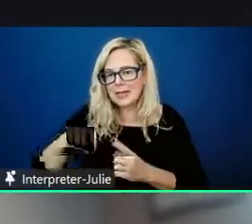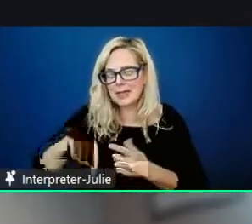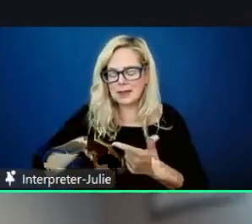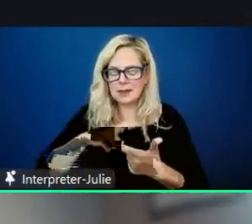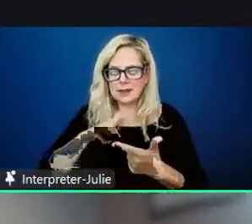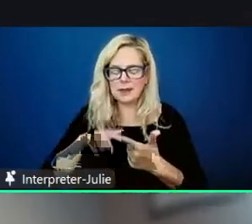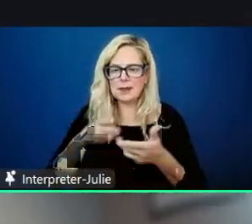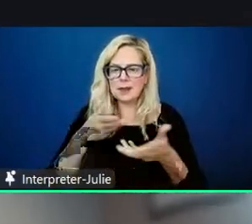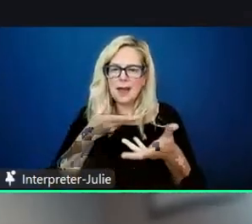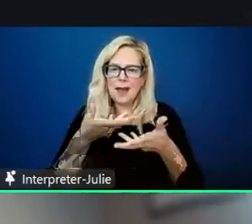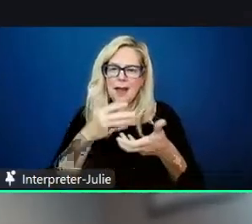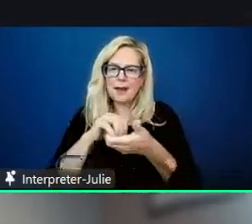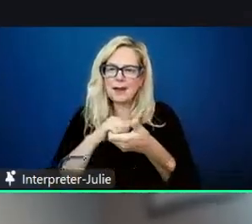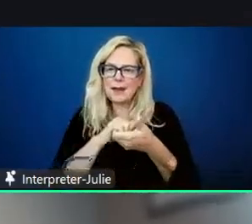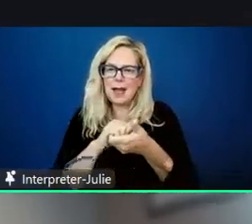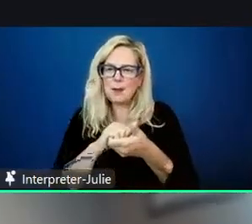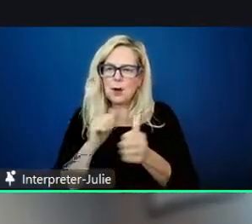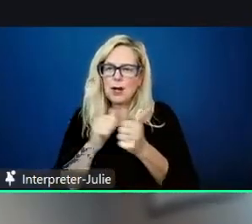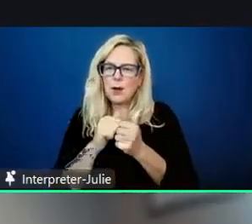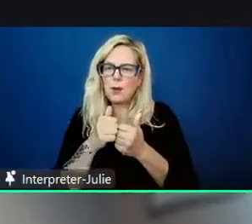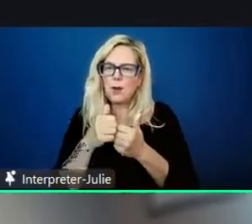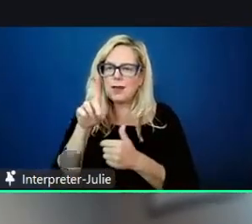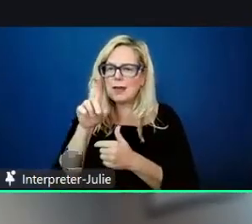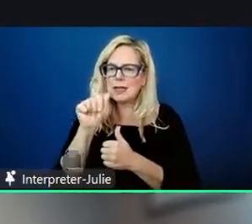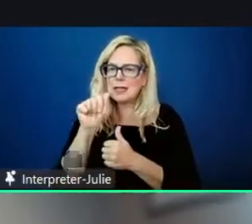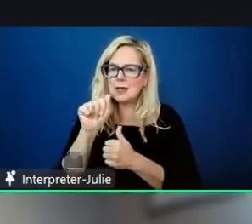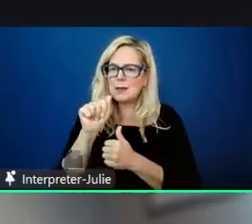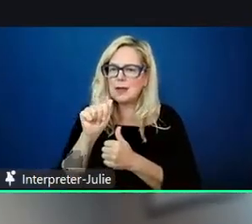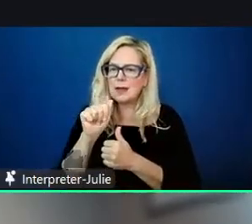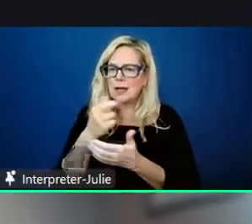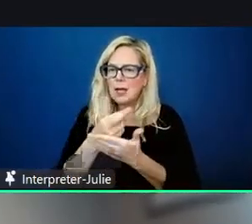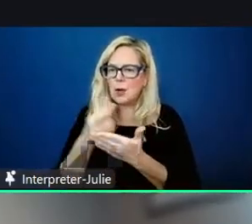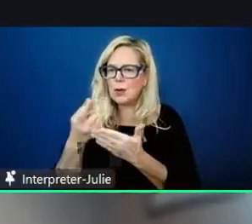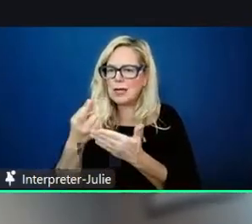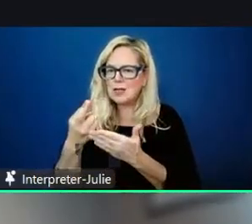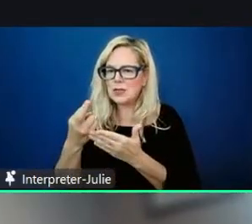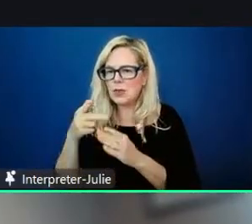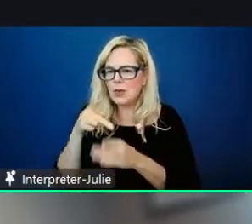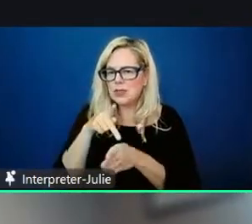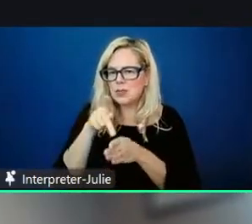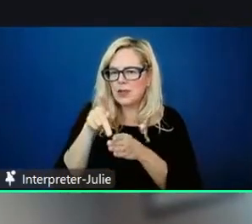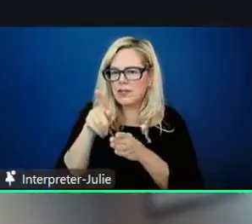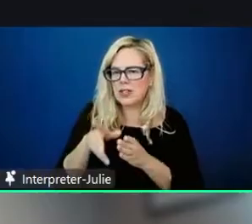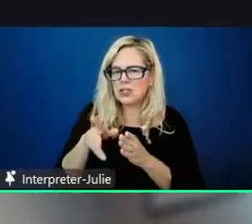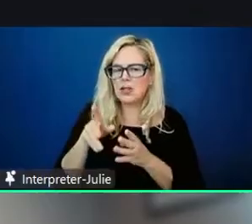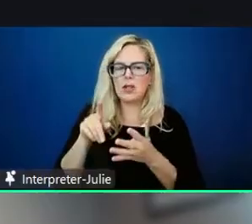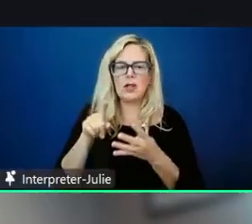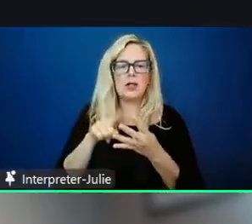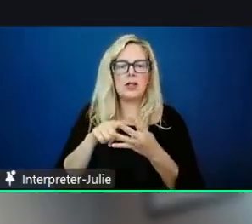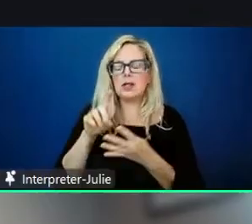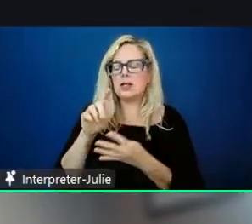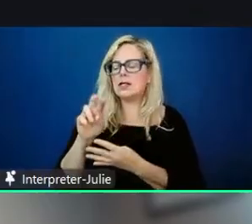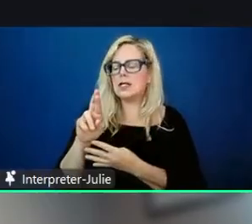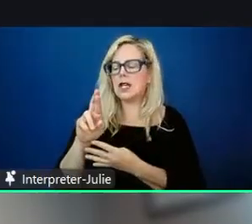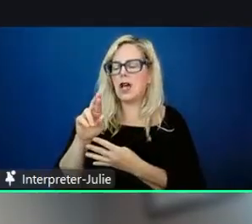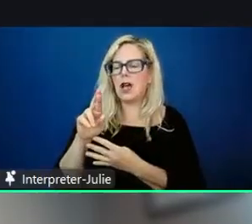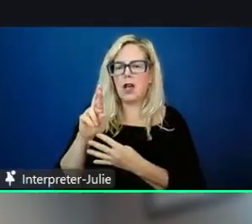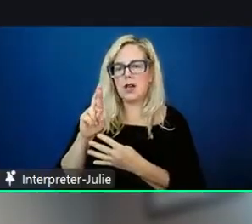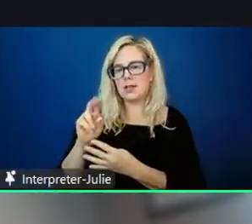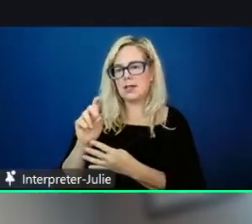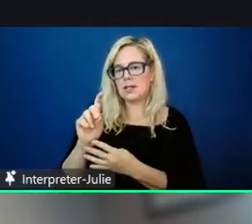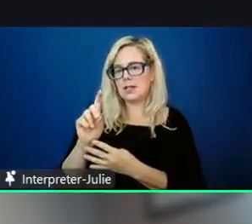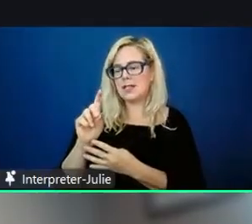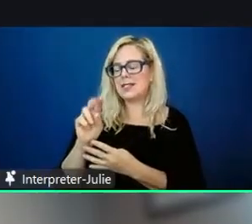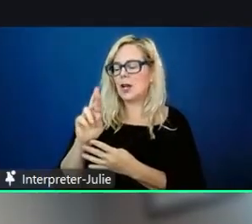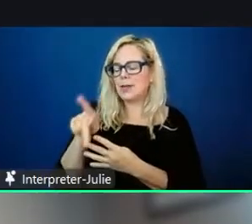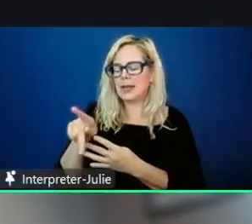resource professional or DRP. So first is sometimes paradoxically one of the hardest